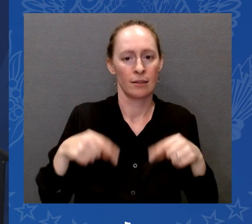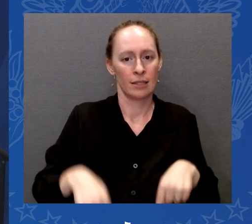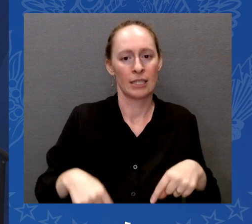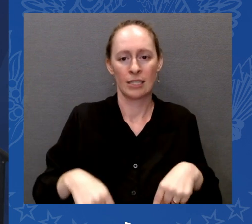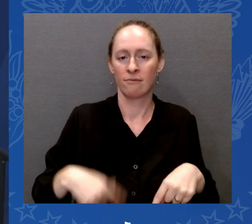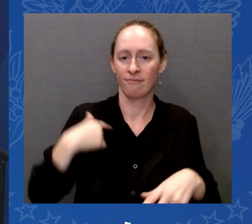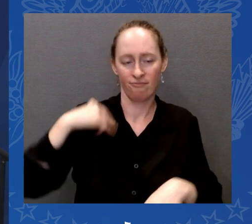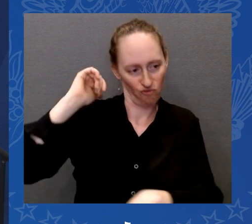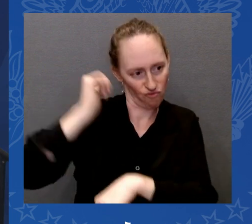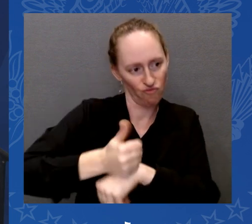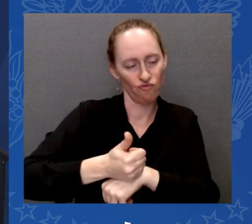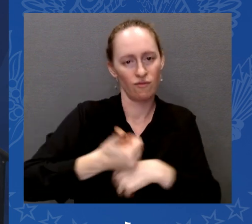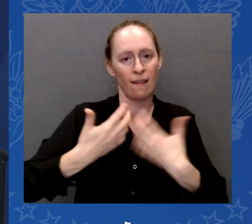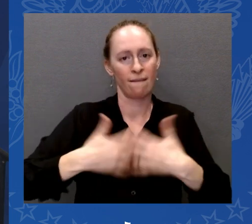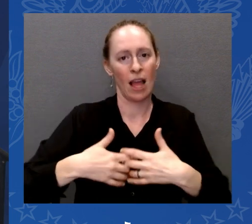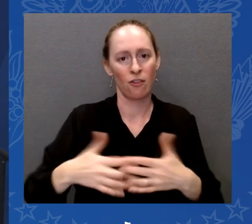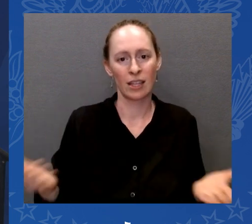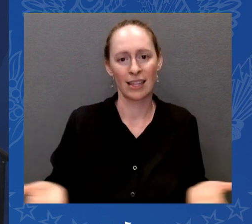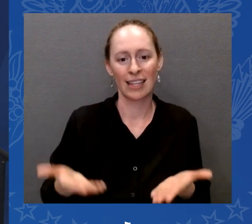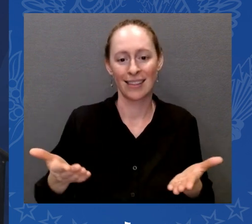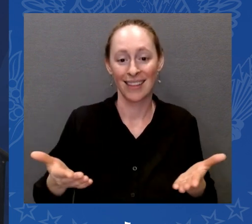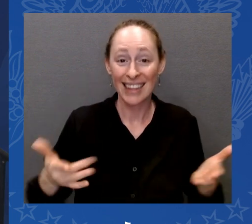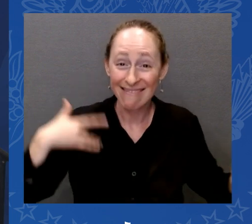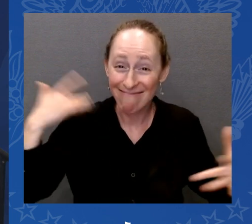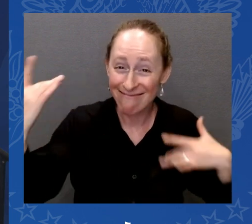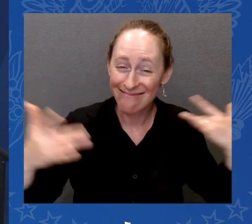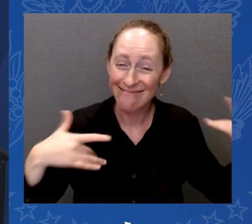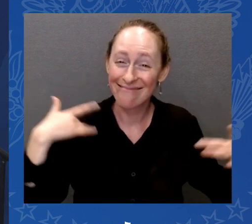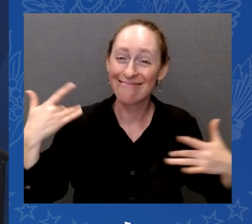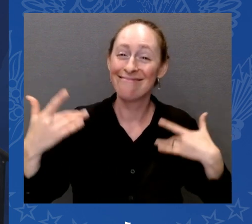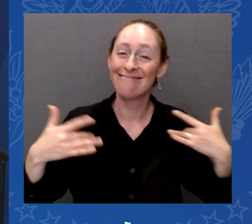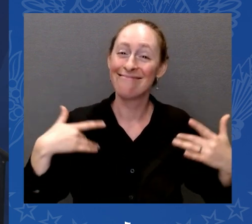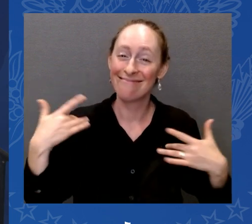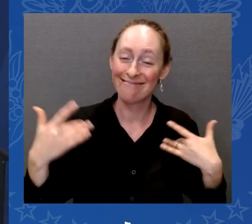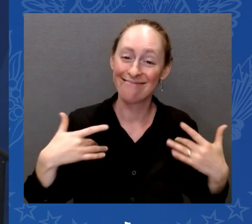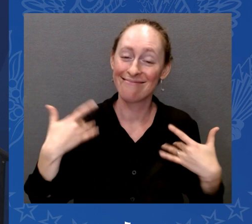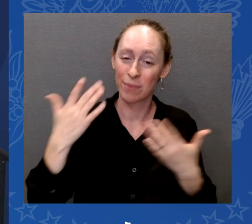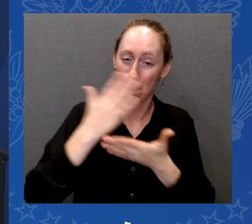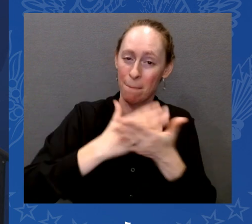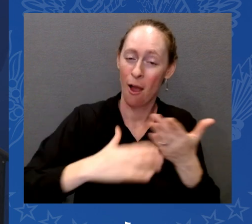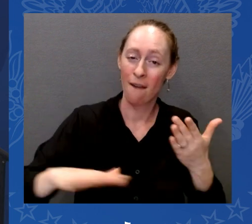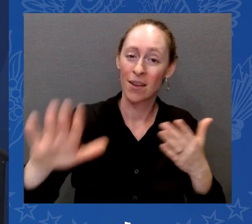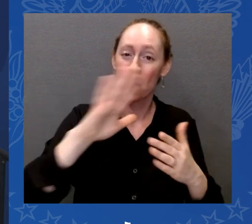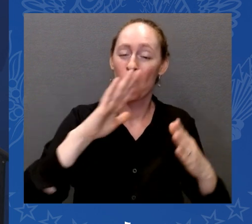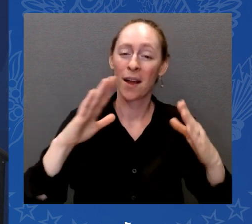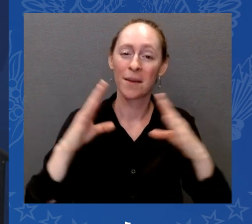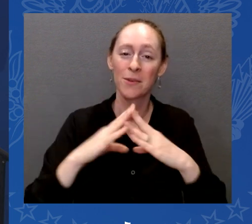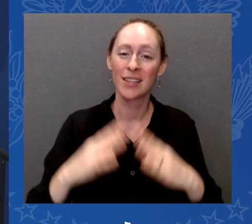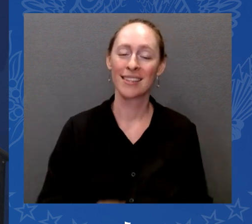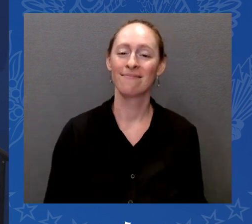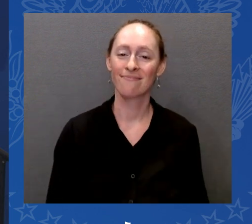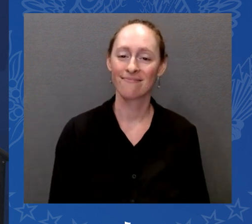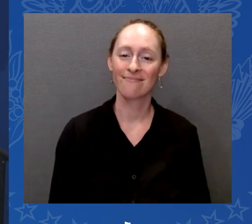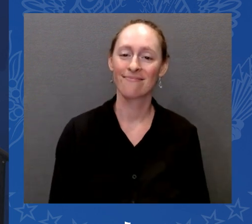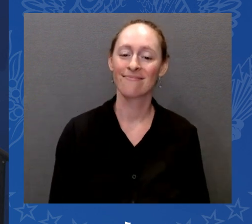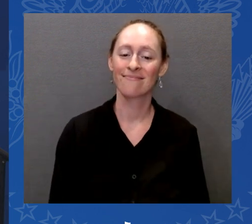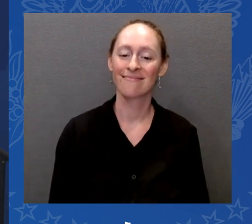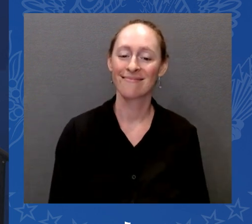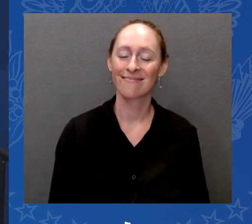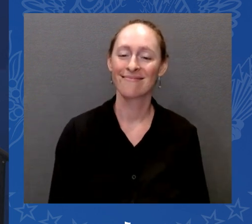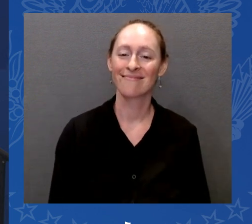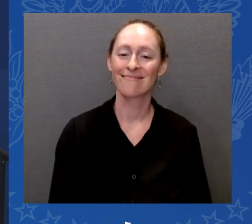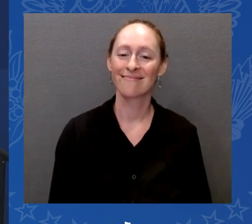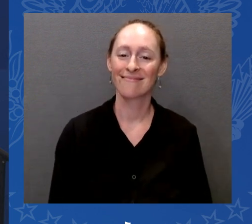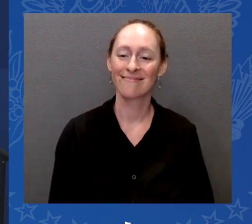here. You heard earlier today of the wide range of trade and technical jobs required for this project and